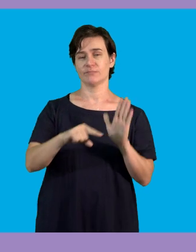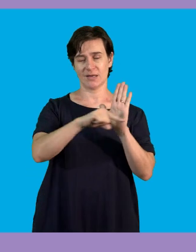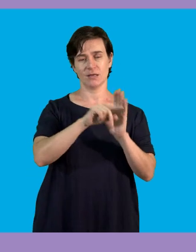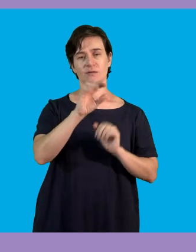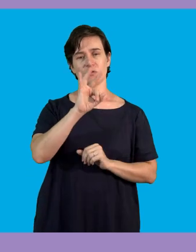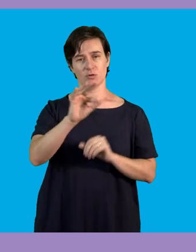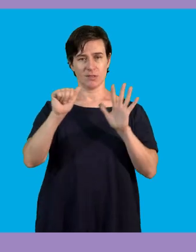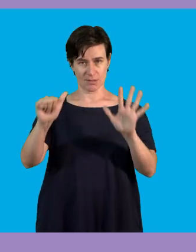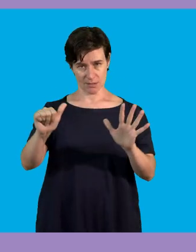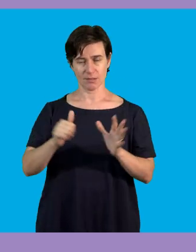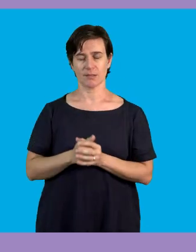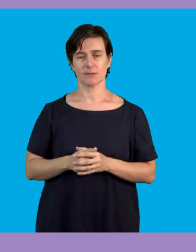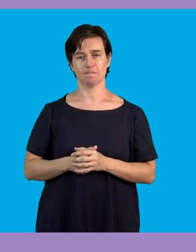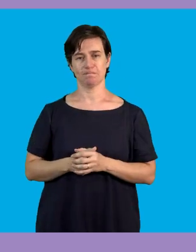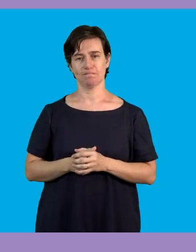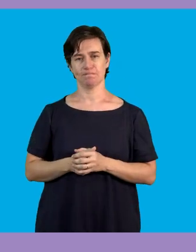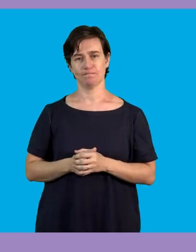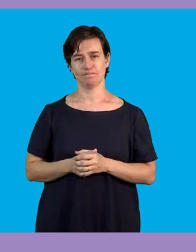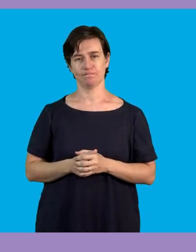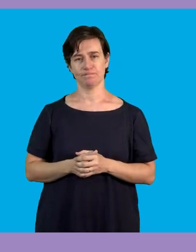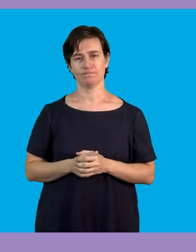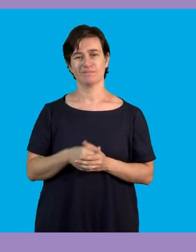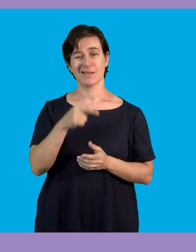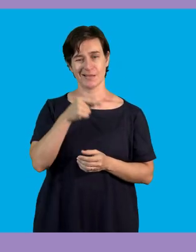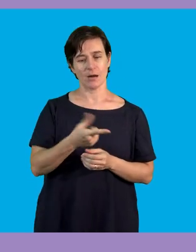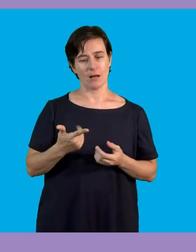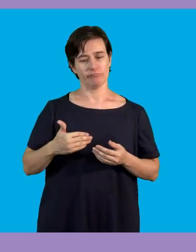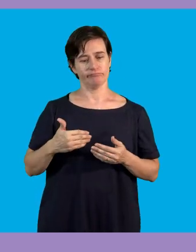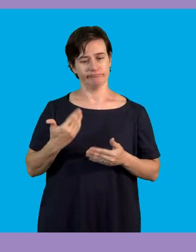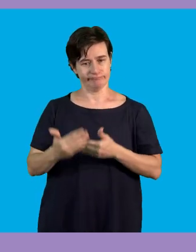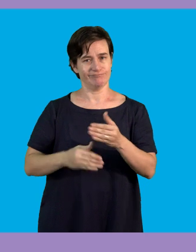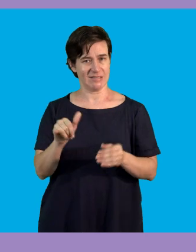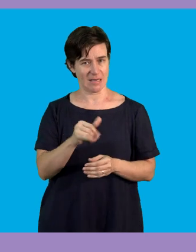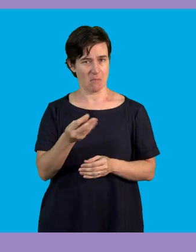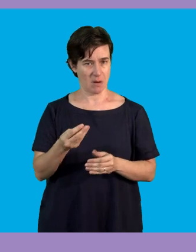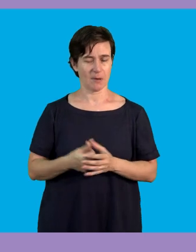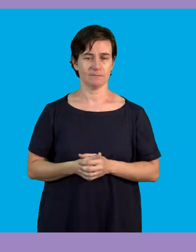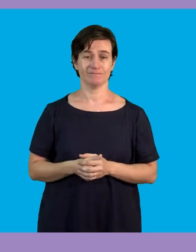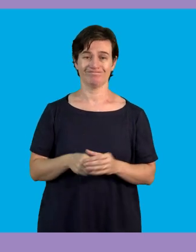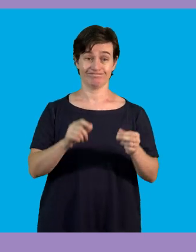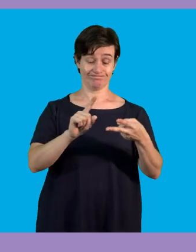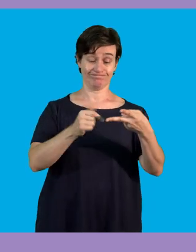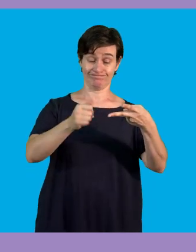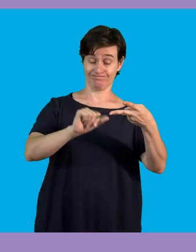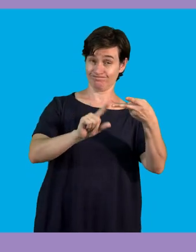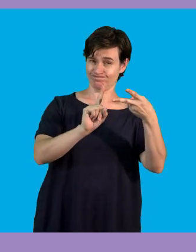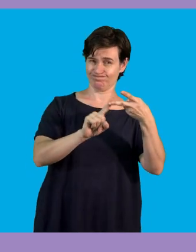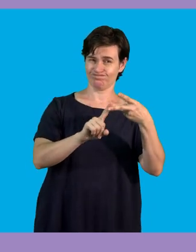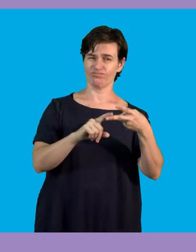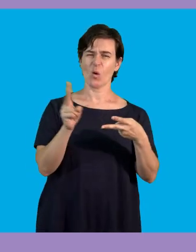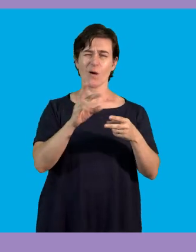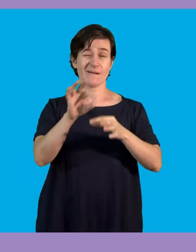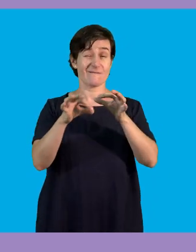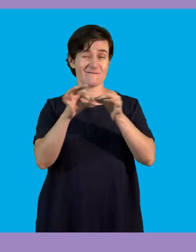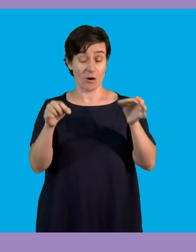our term is negative 36. That is the constant term. Second question is, what is the value of